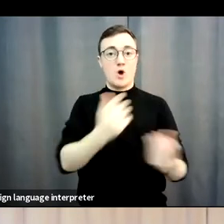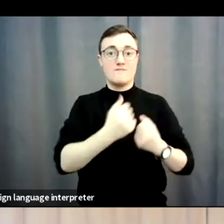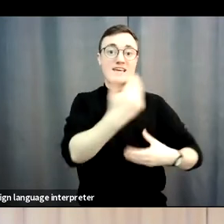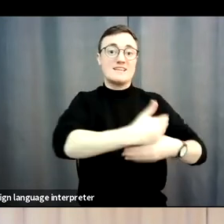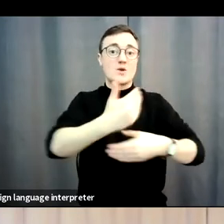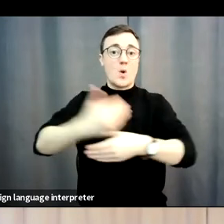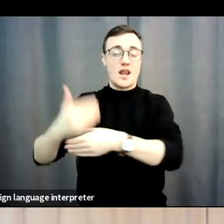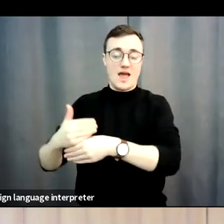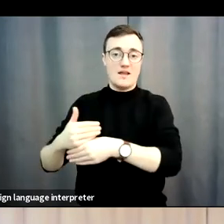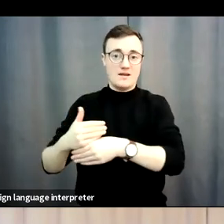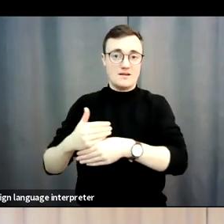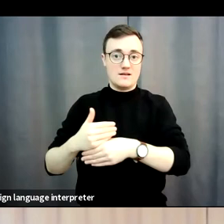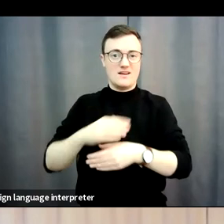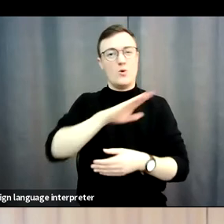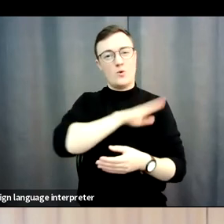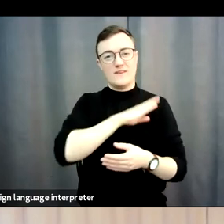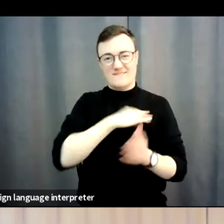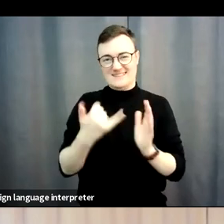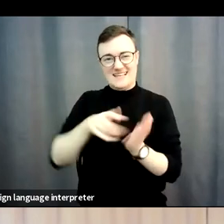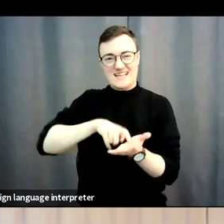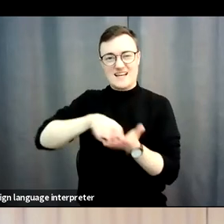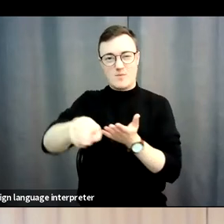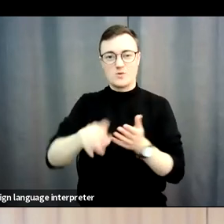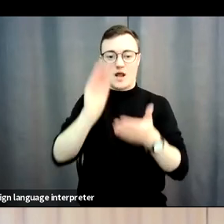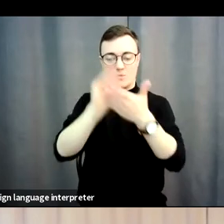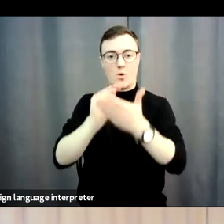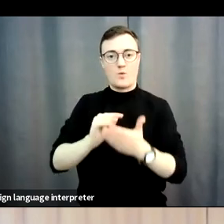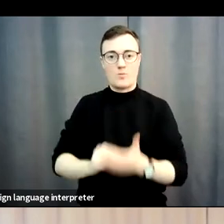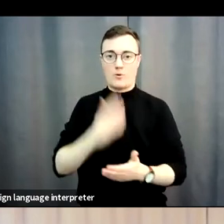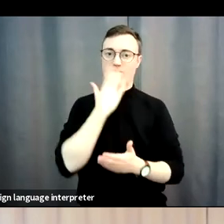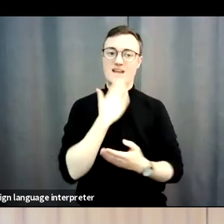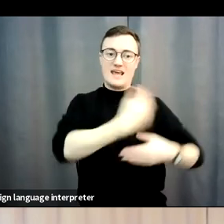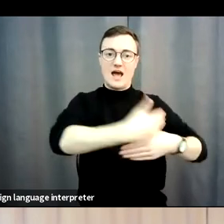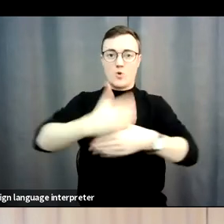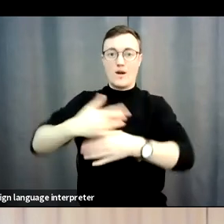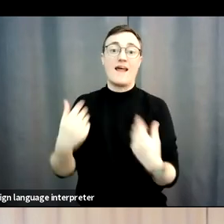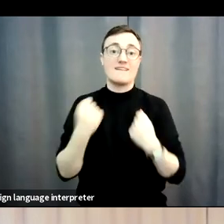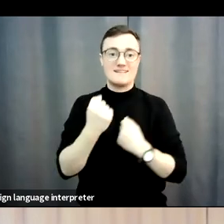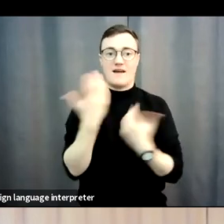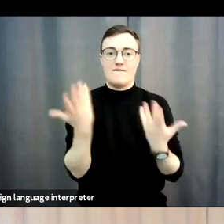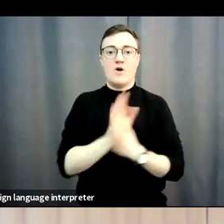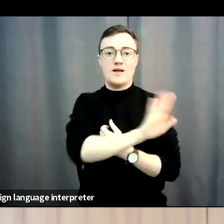most important key players, their roles, and also the obligations.